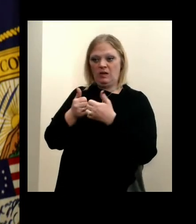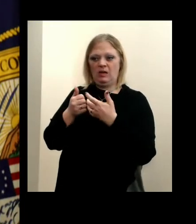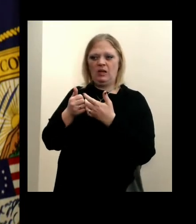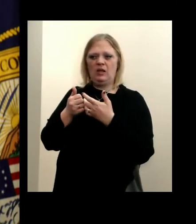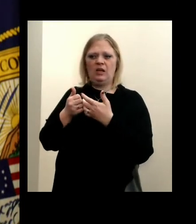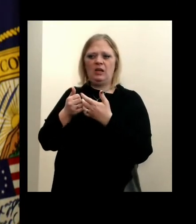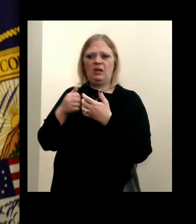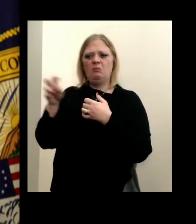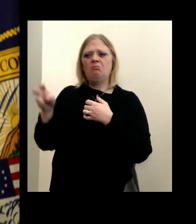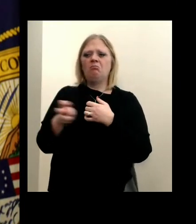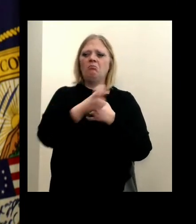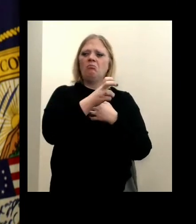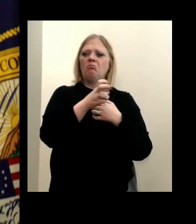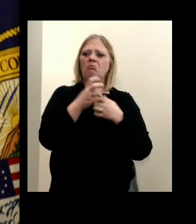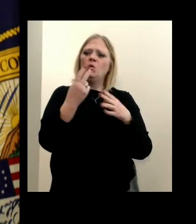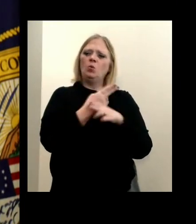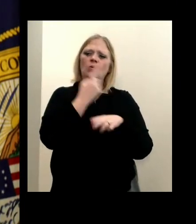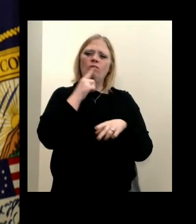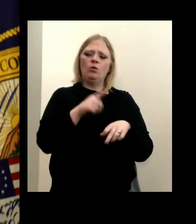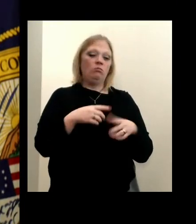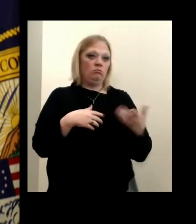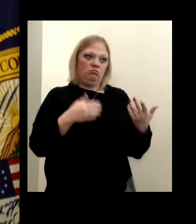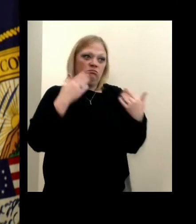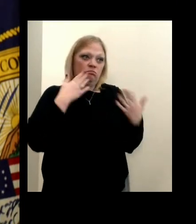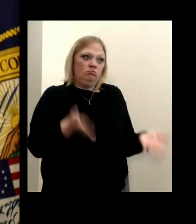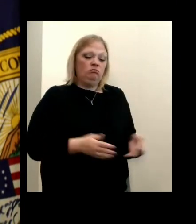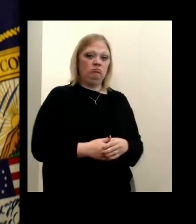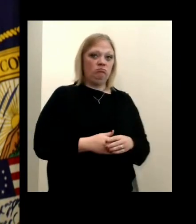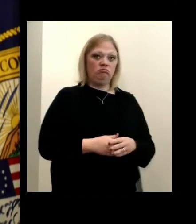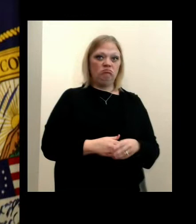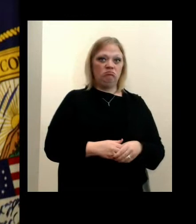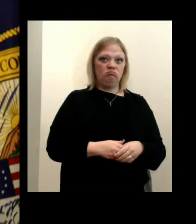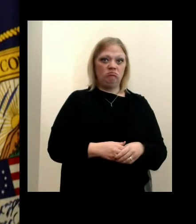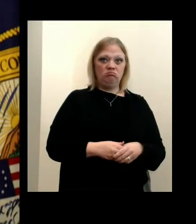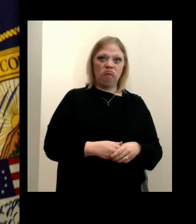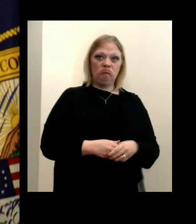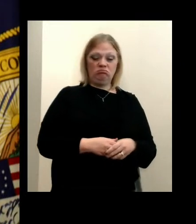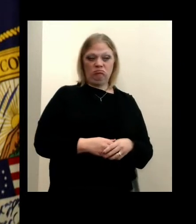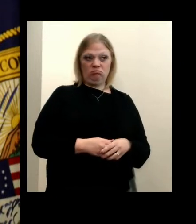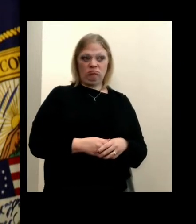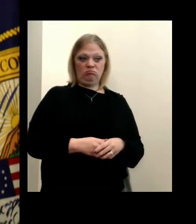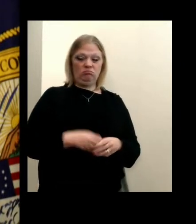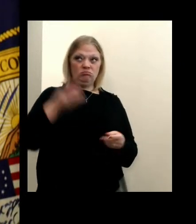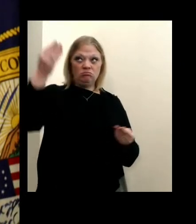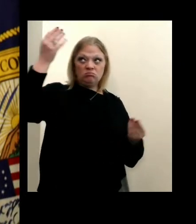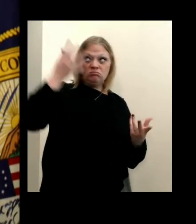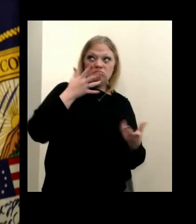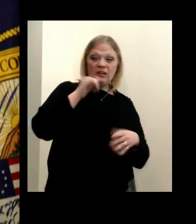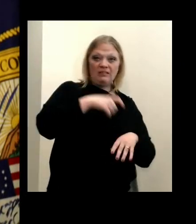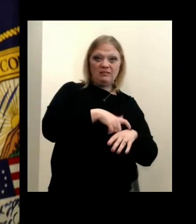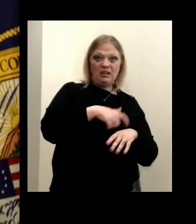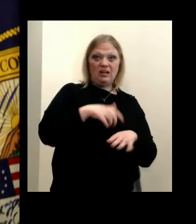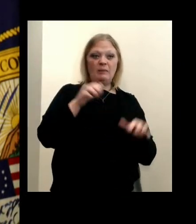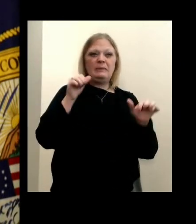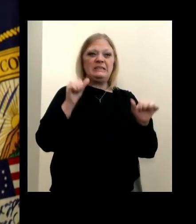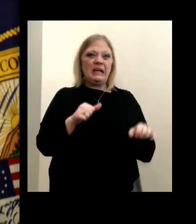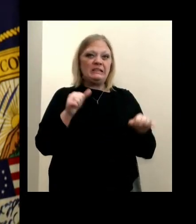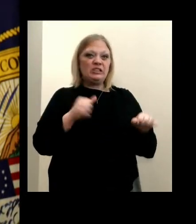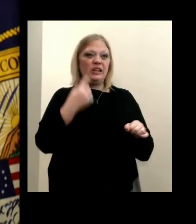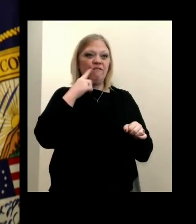over to? I have not. The only thing I was told at the time is it potentially could be used for